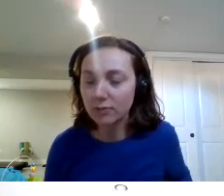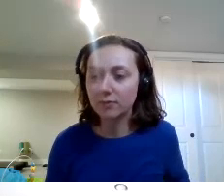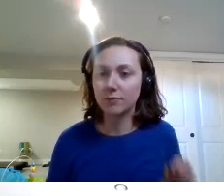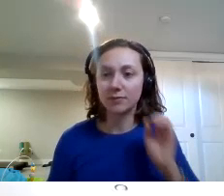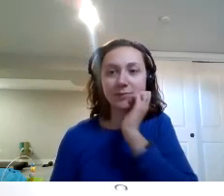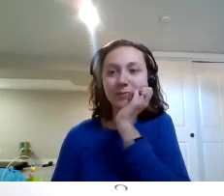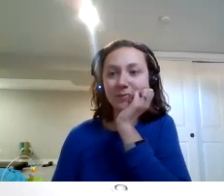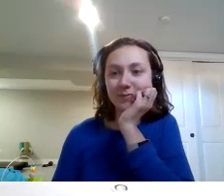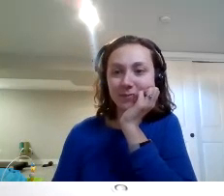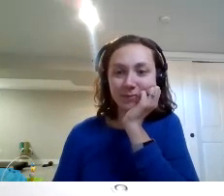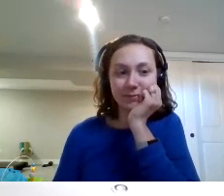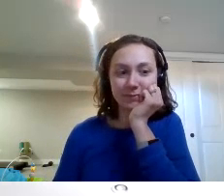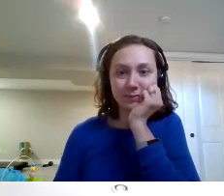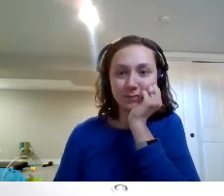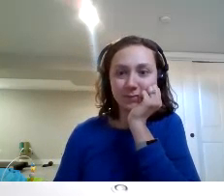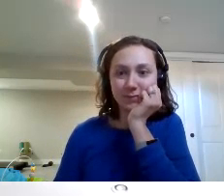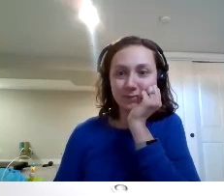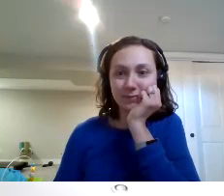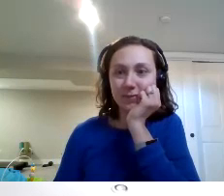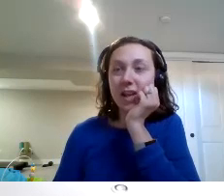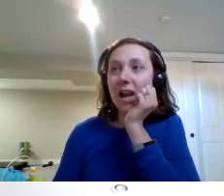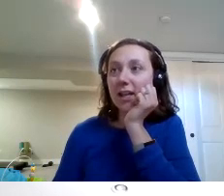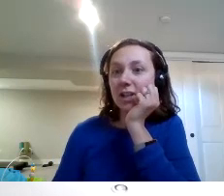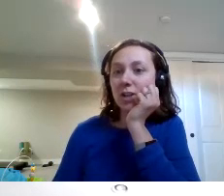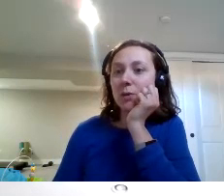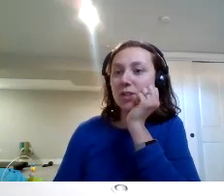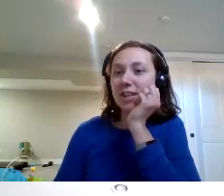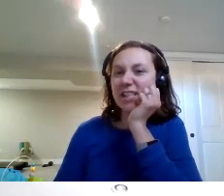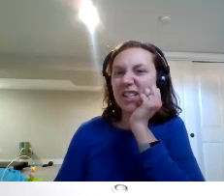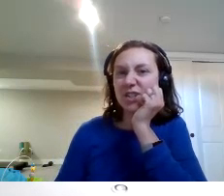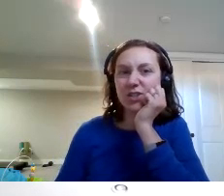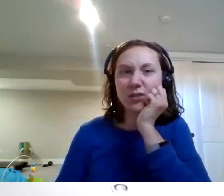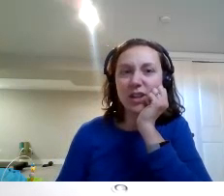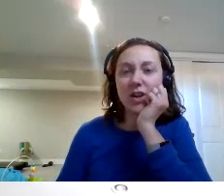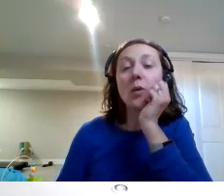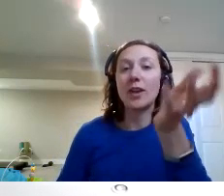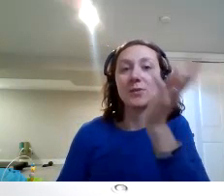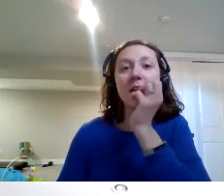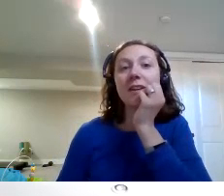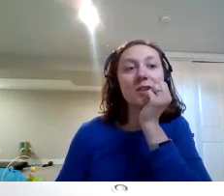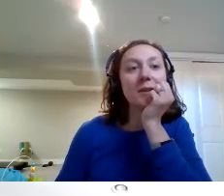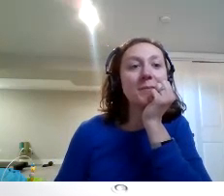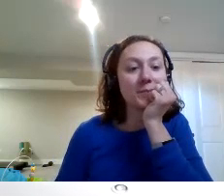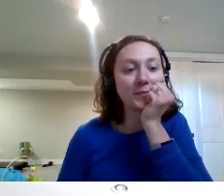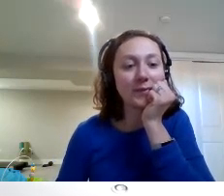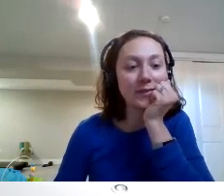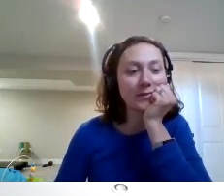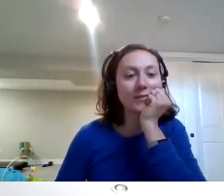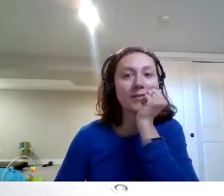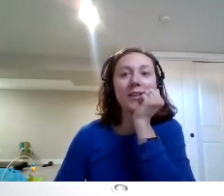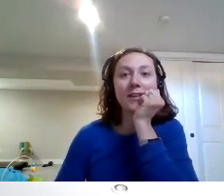I think you should be good now. Okay. Can you hear me? I can hear you, but we just can't see your screen. Oh, yes, we can actually.